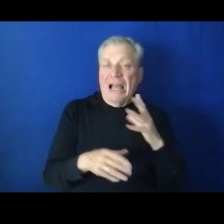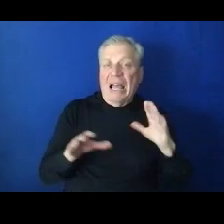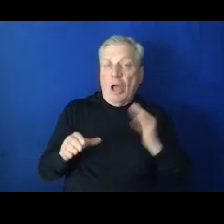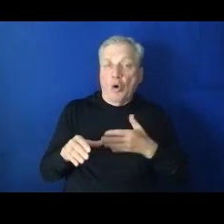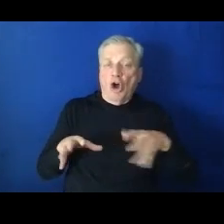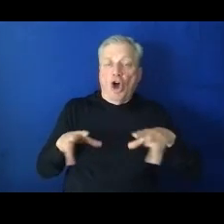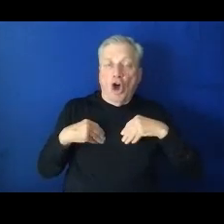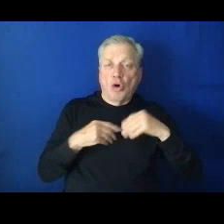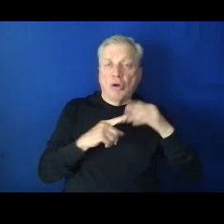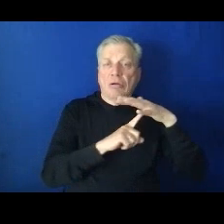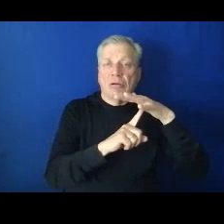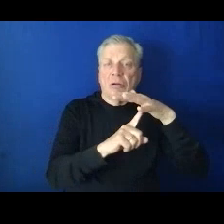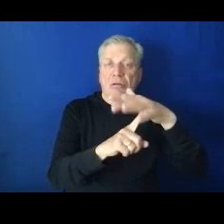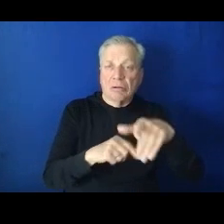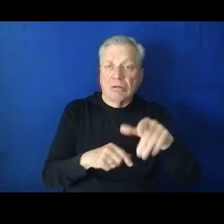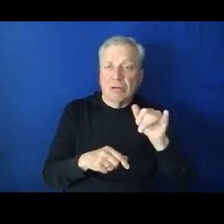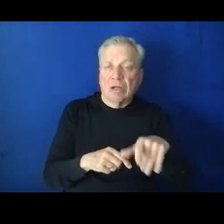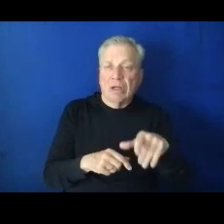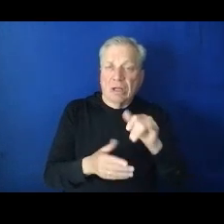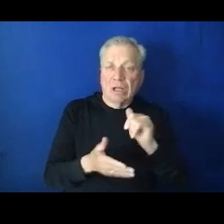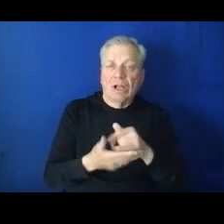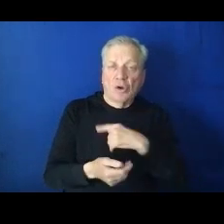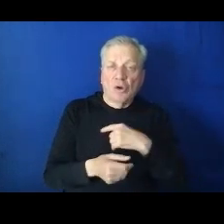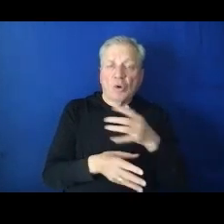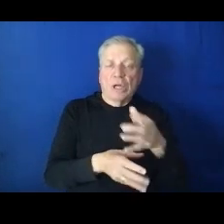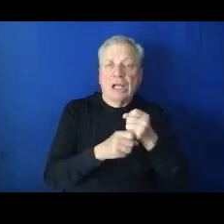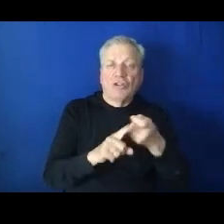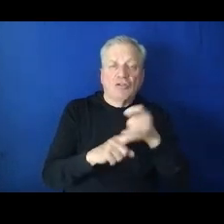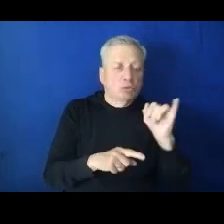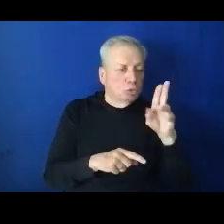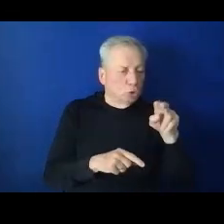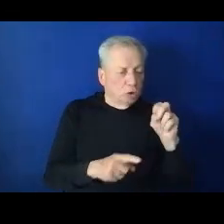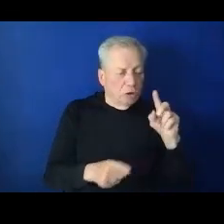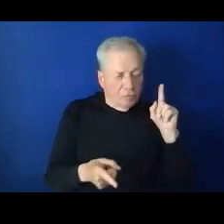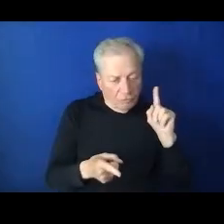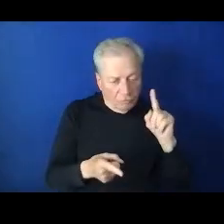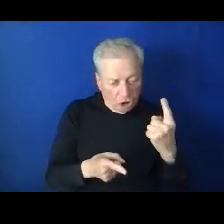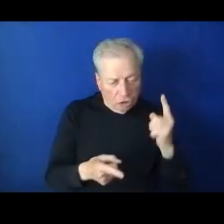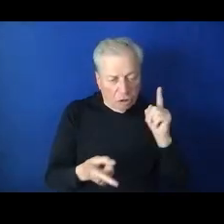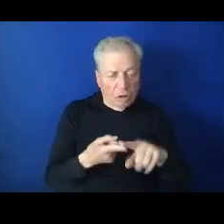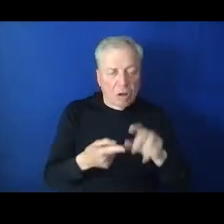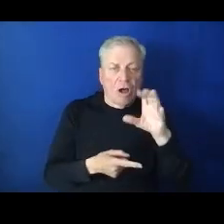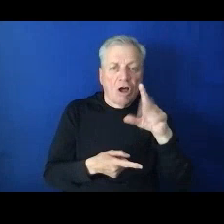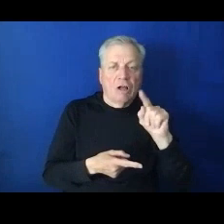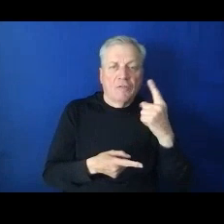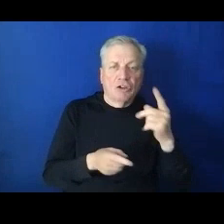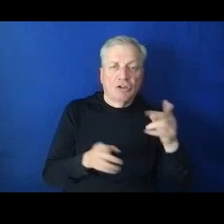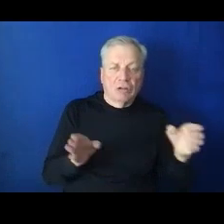A-Star Eurocopter A3 that we get from June 1st until October 1st every year. So